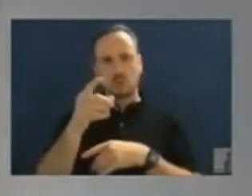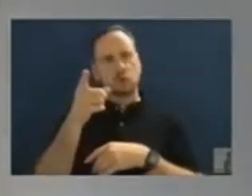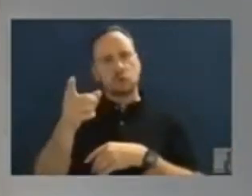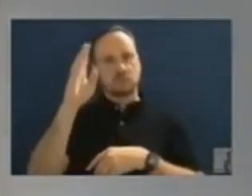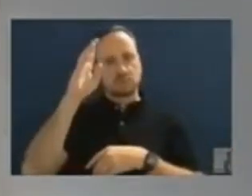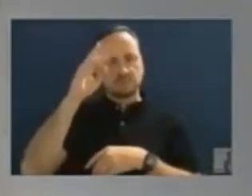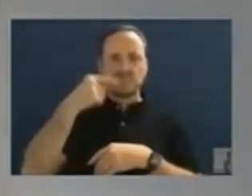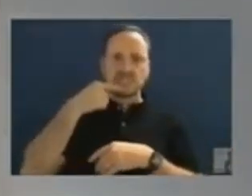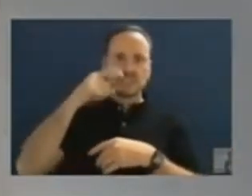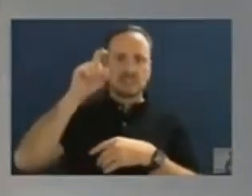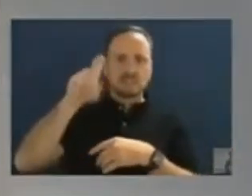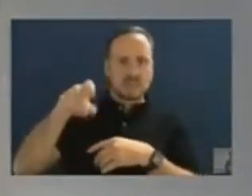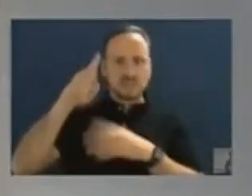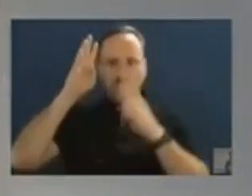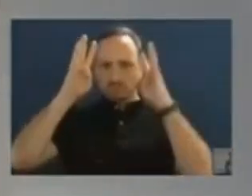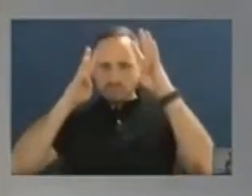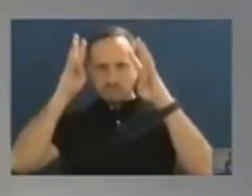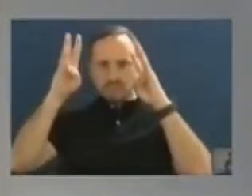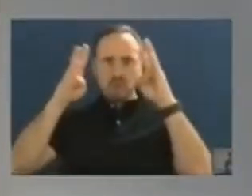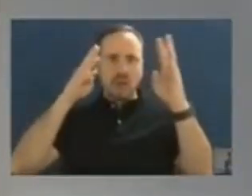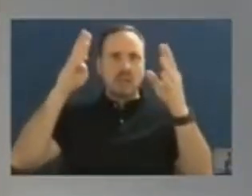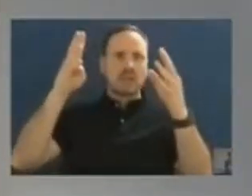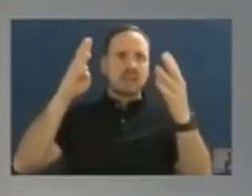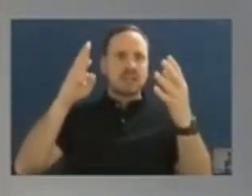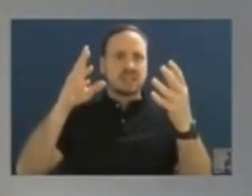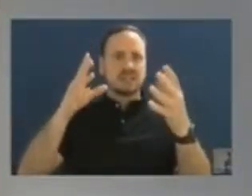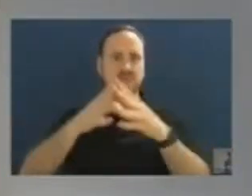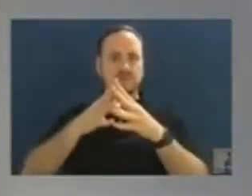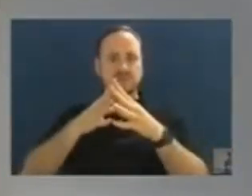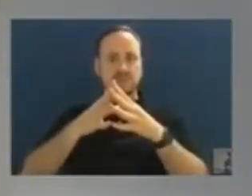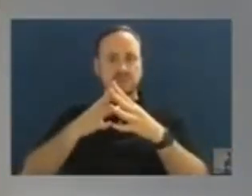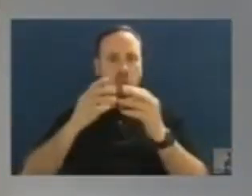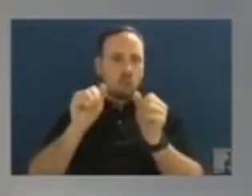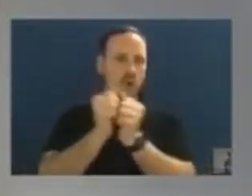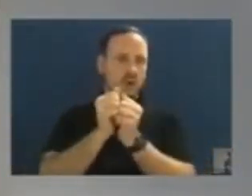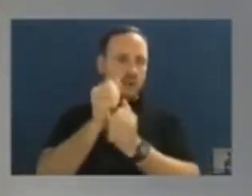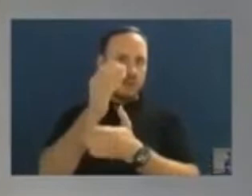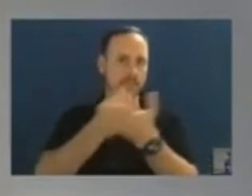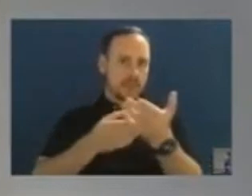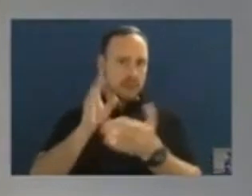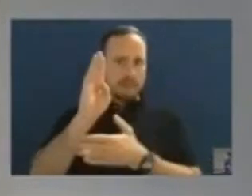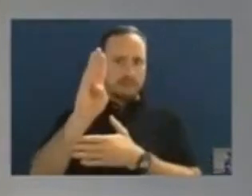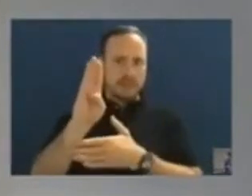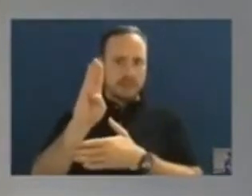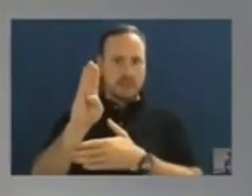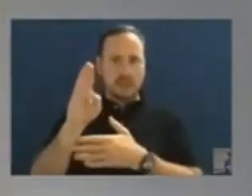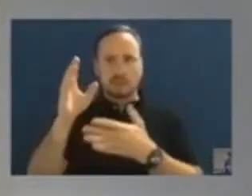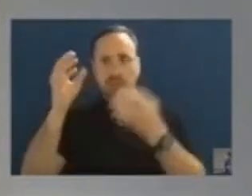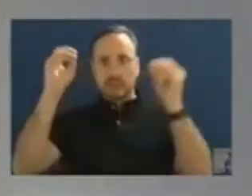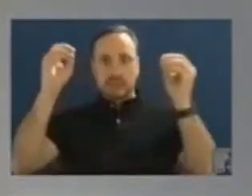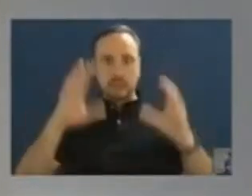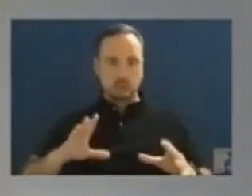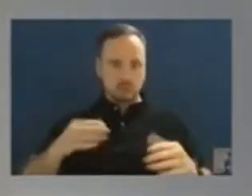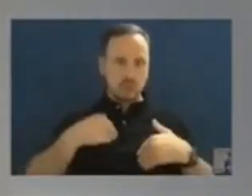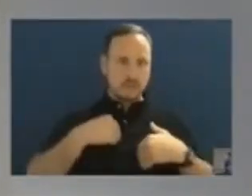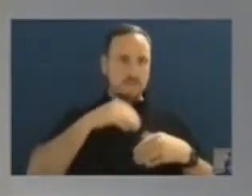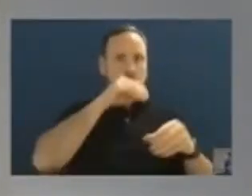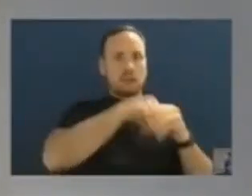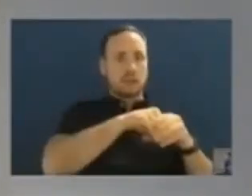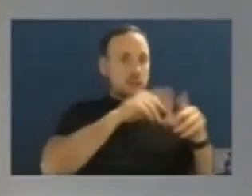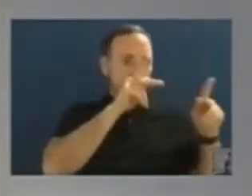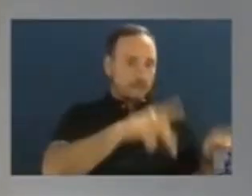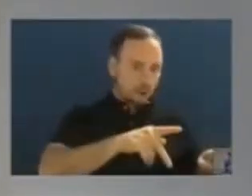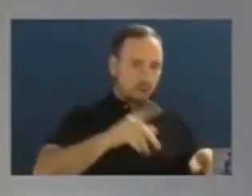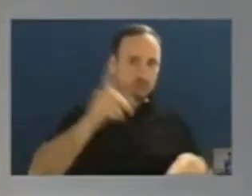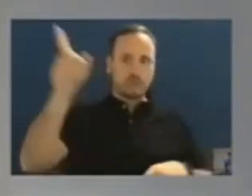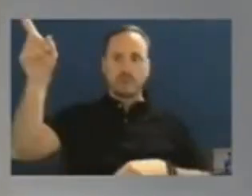address the complexities when we're talking about teaching in a Plan B setting, right? Where teachers are dealing with in-person, remote, and full remote academy